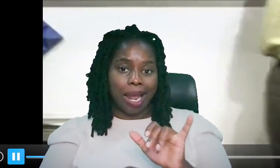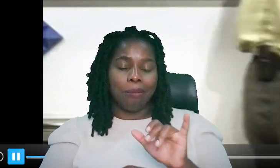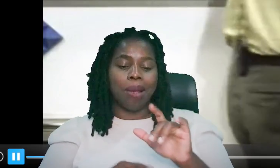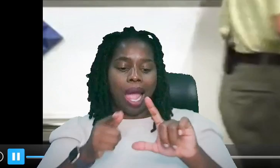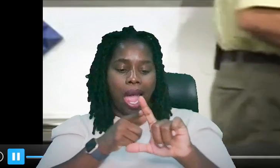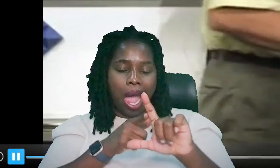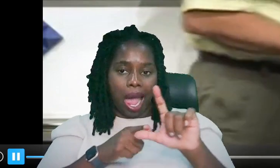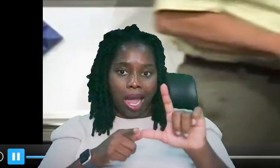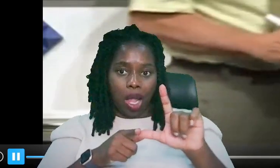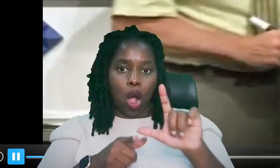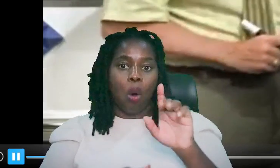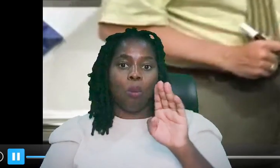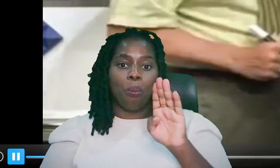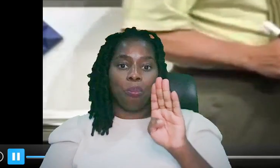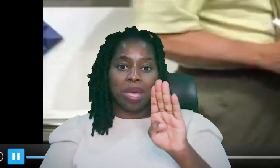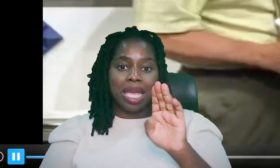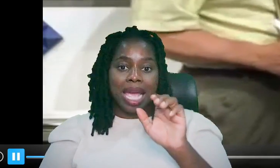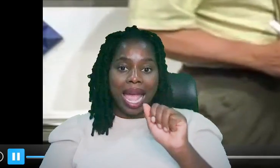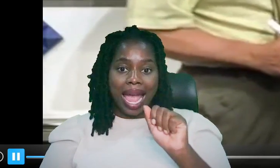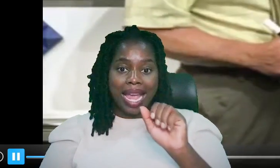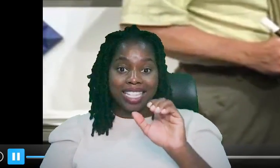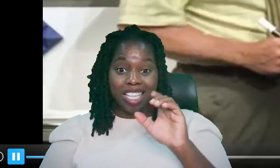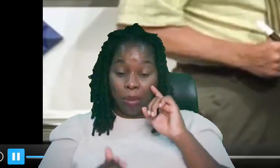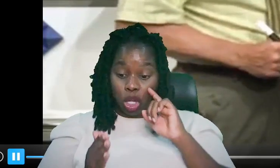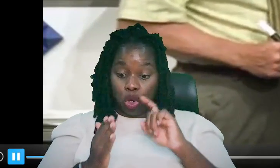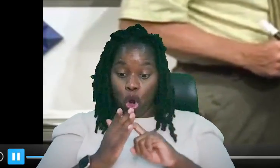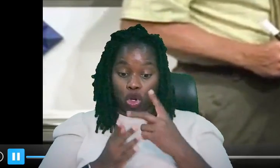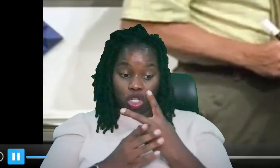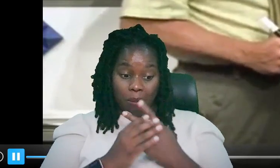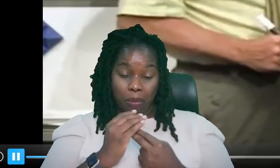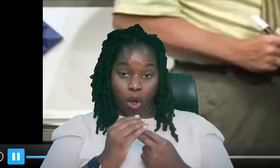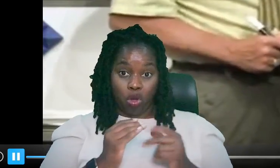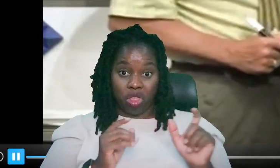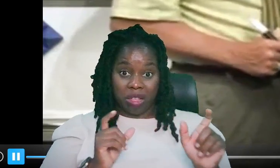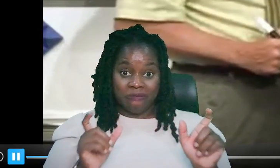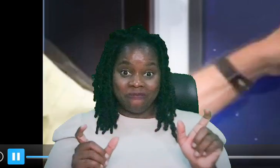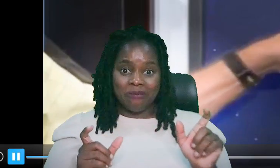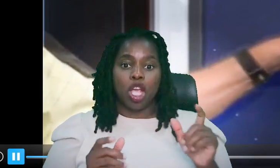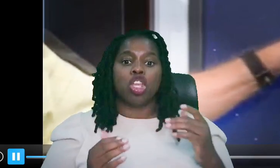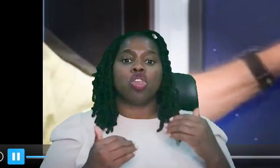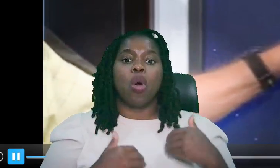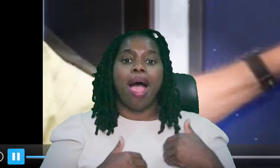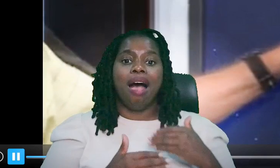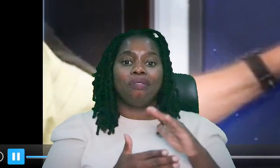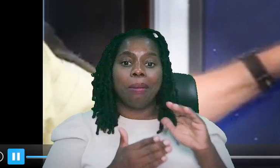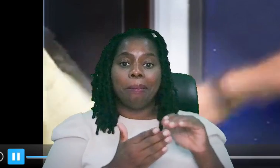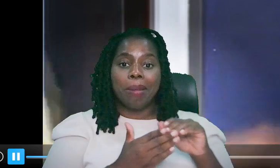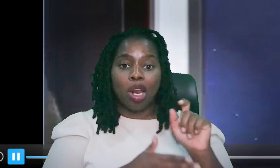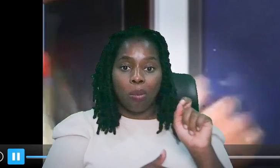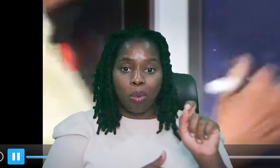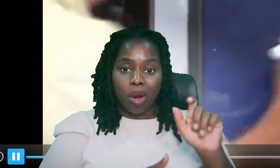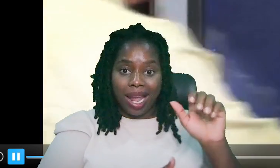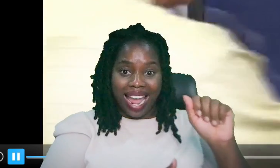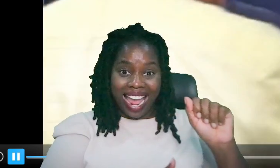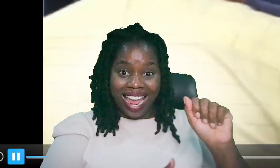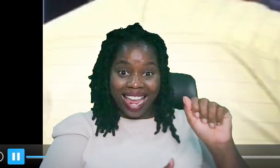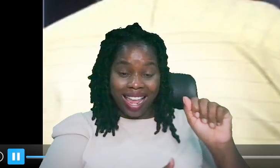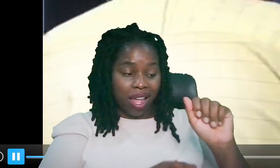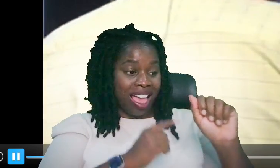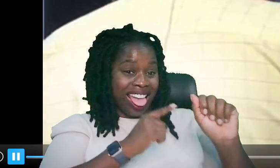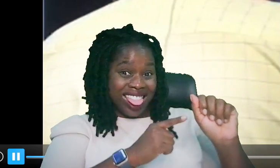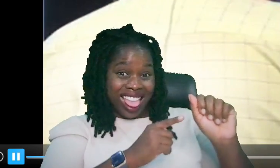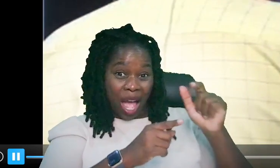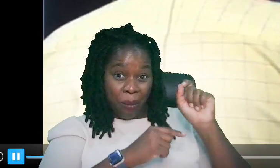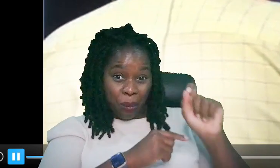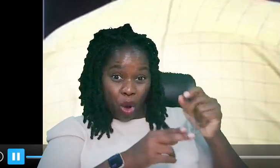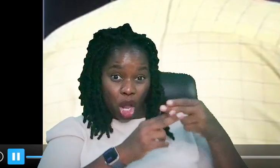BAC, but notice in both of these I have this point in the middle. This point is called the vertex